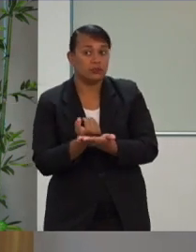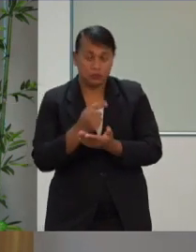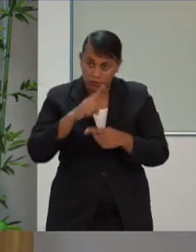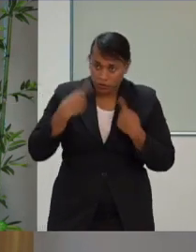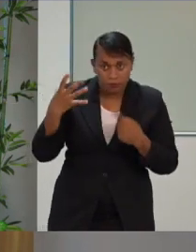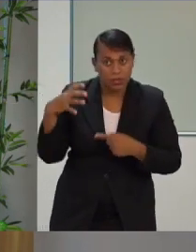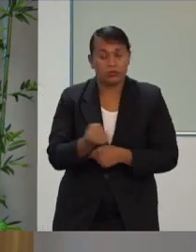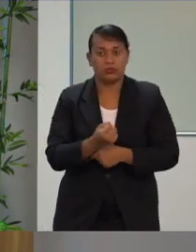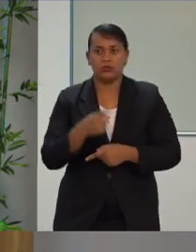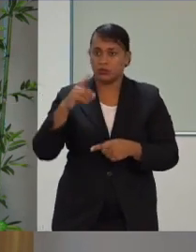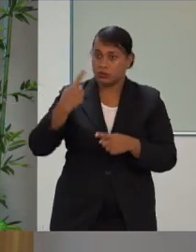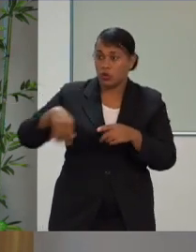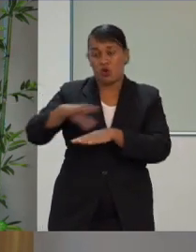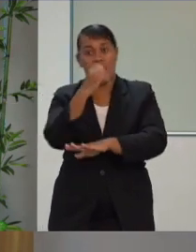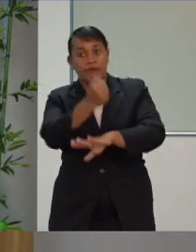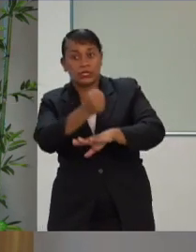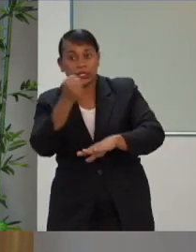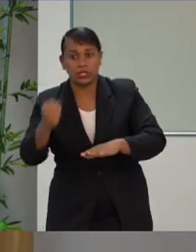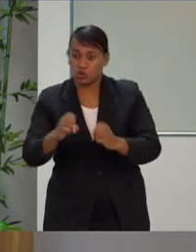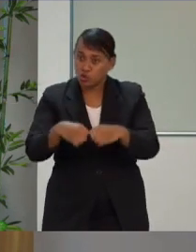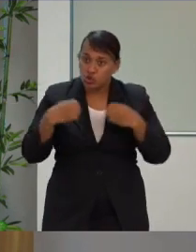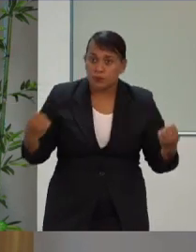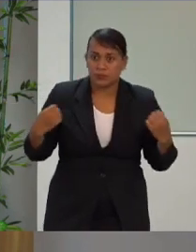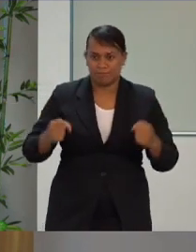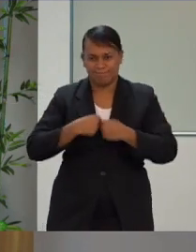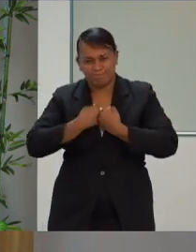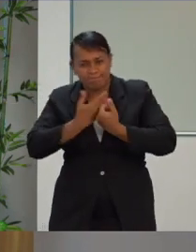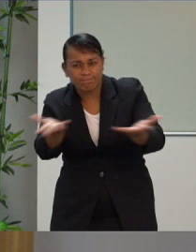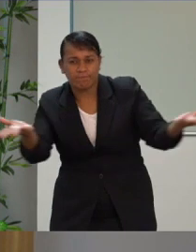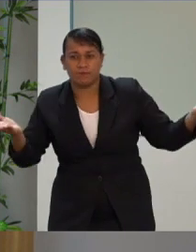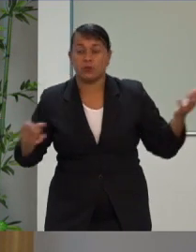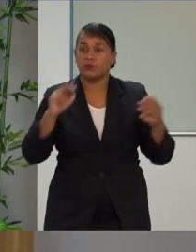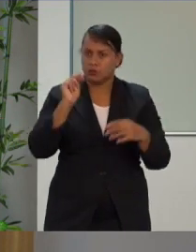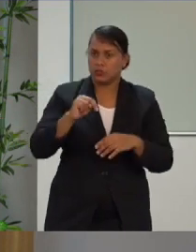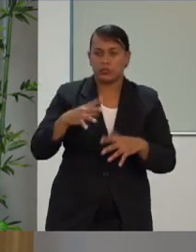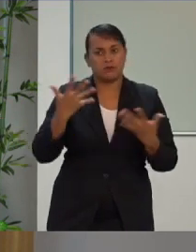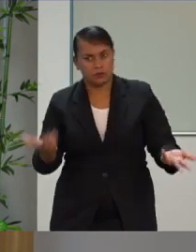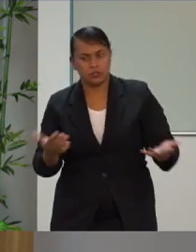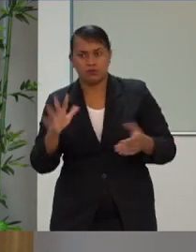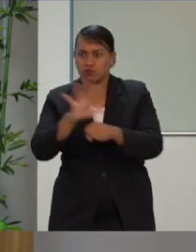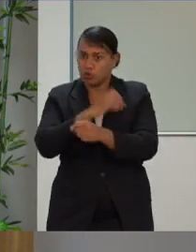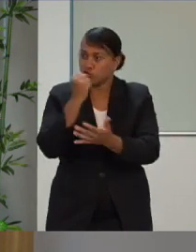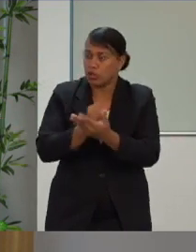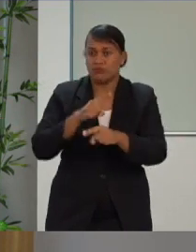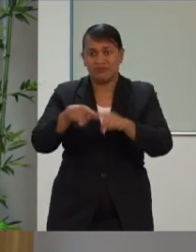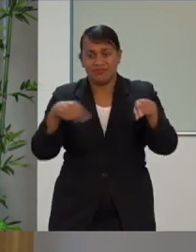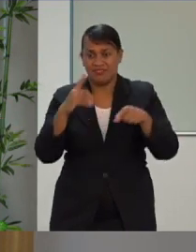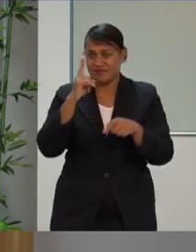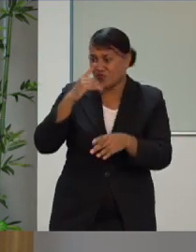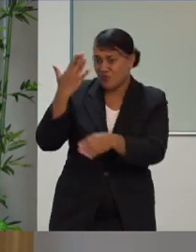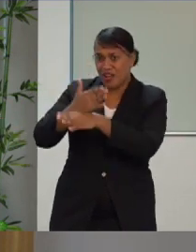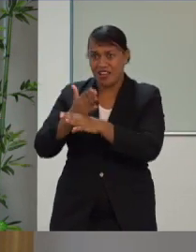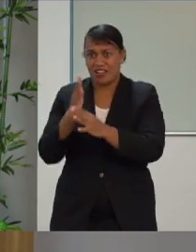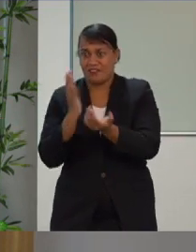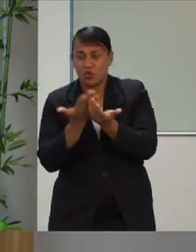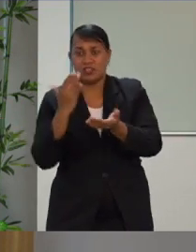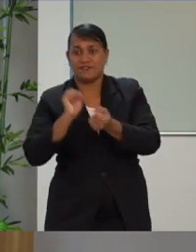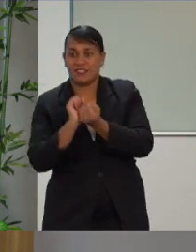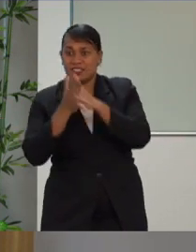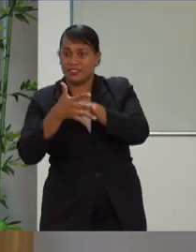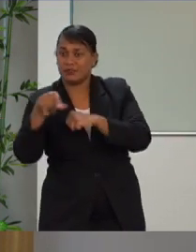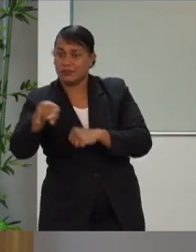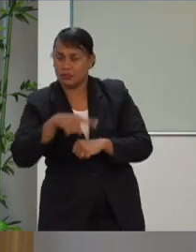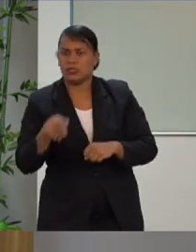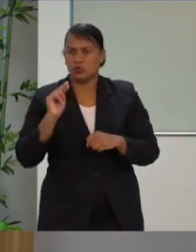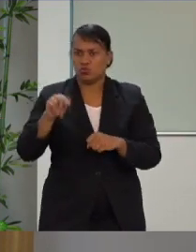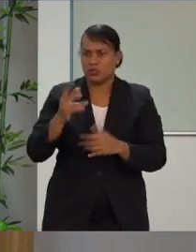will be mobilized to ensure, just as we are handling this particular phenomena from COVID-19,